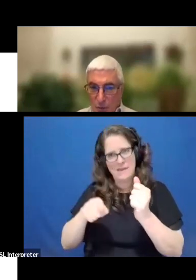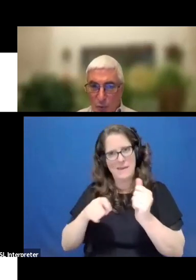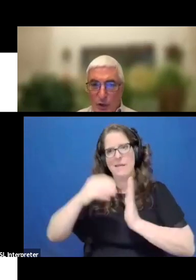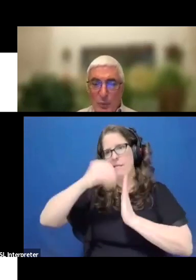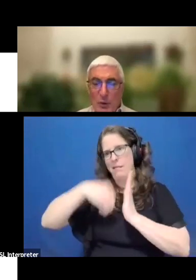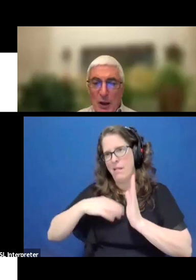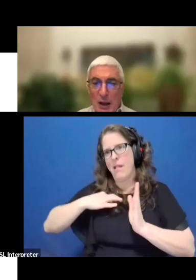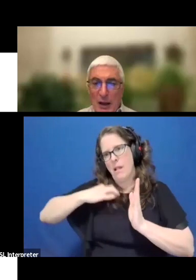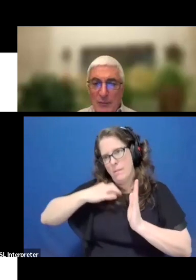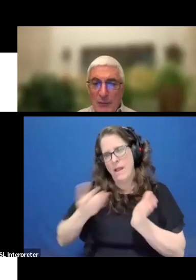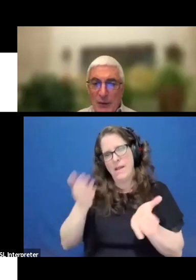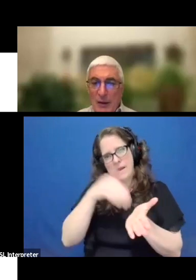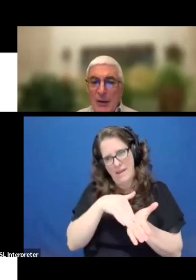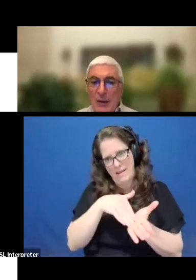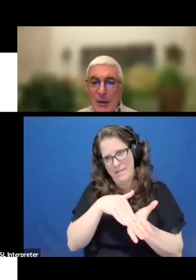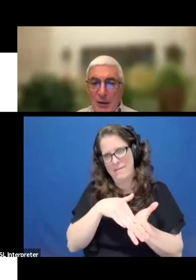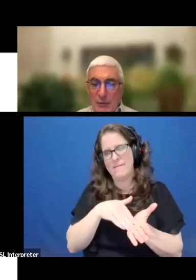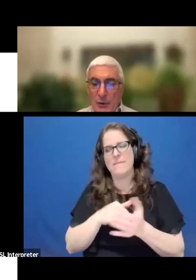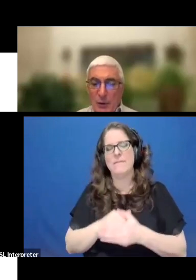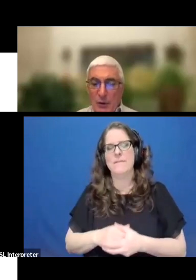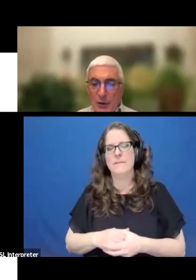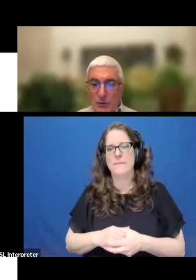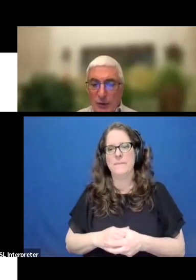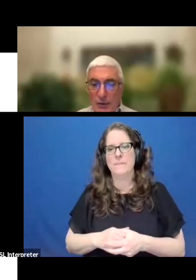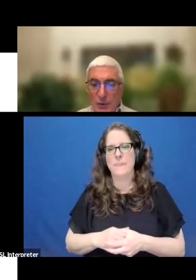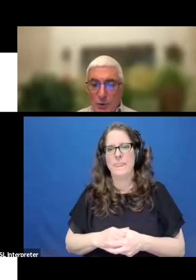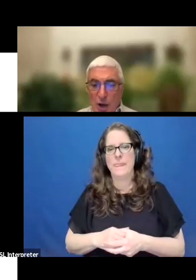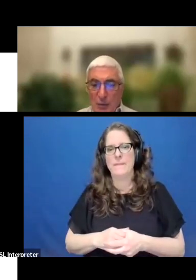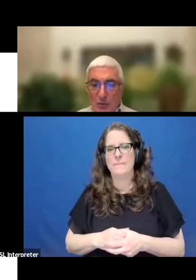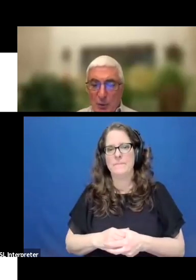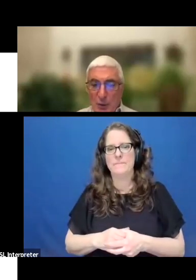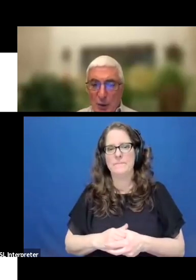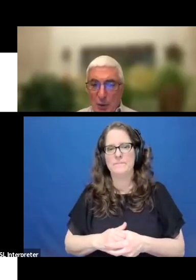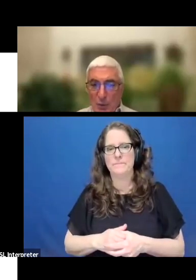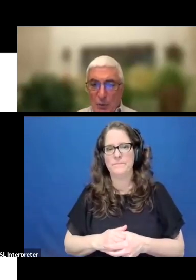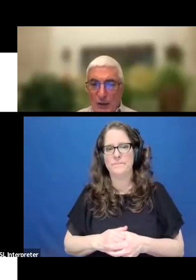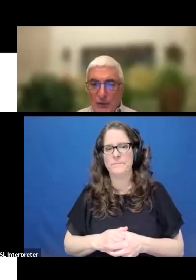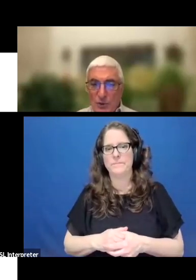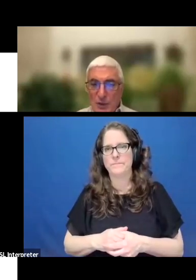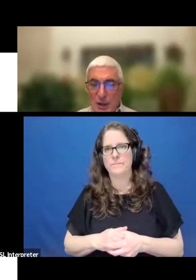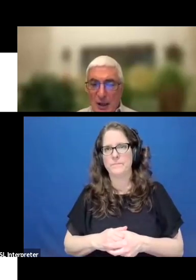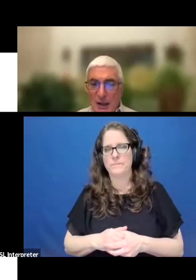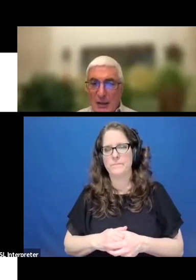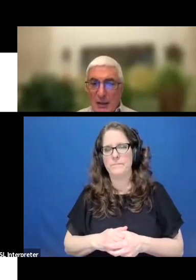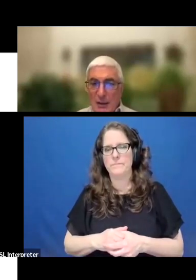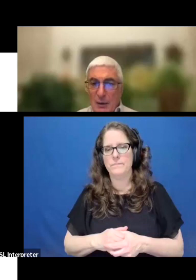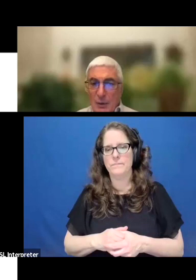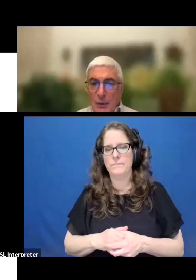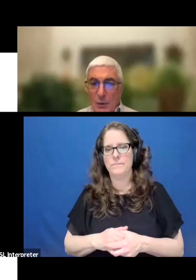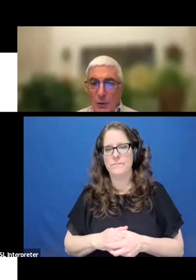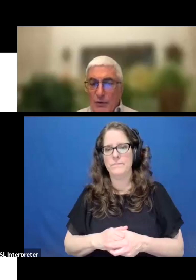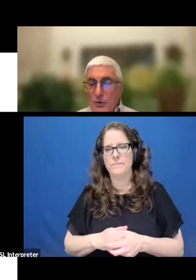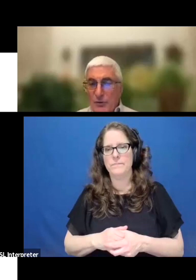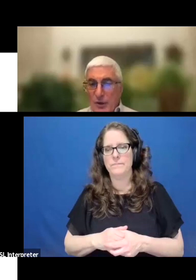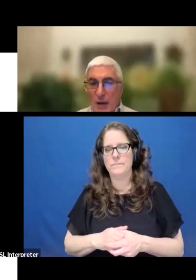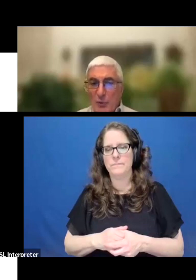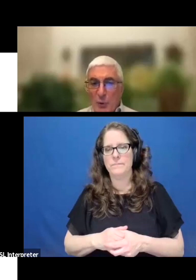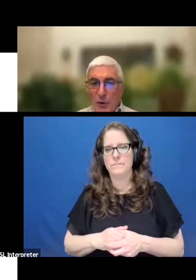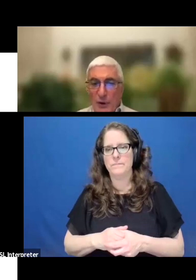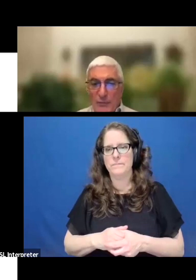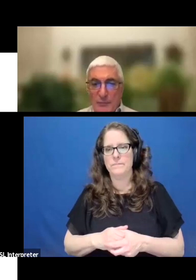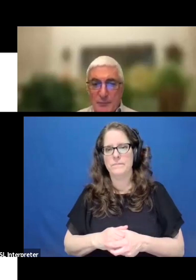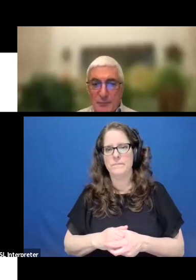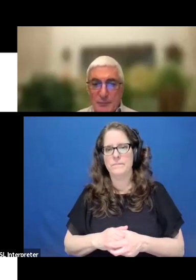all over and reapply if her earnings later dropped below SGA or if she